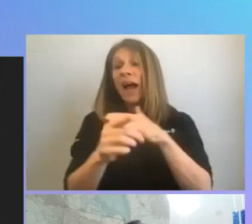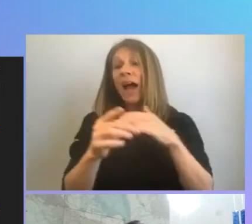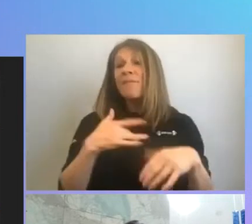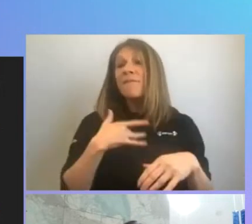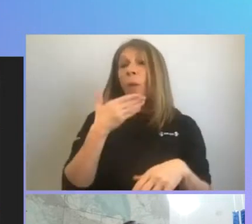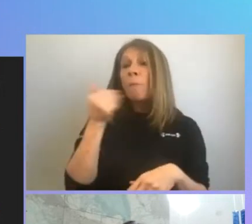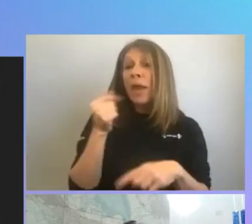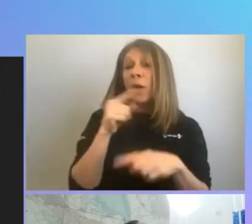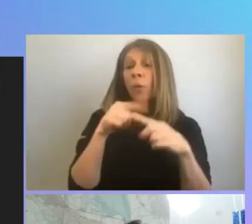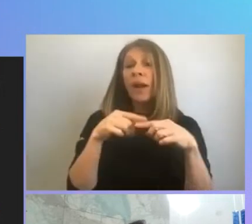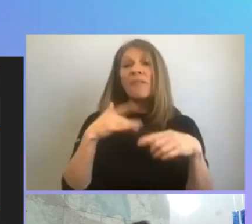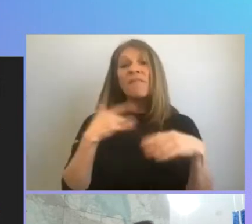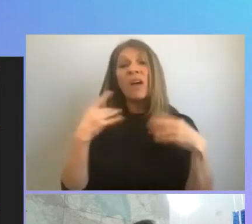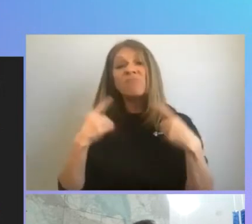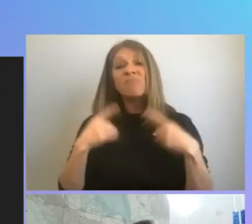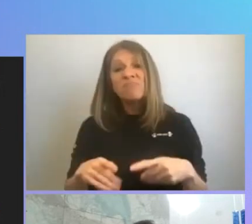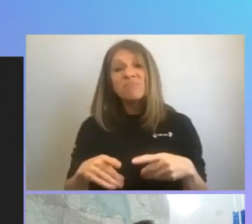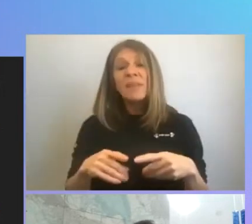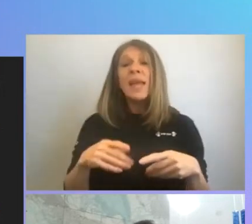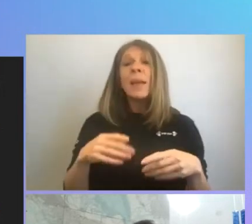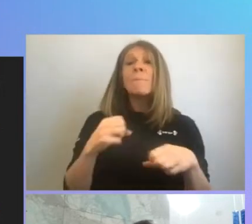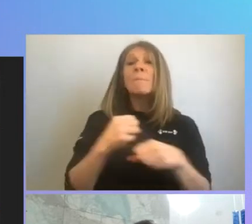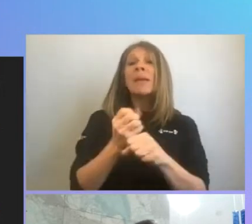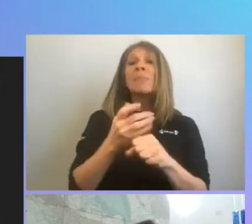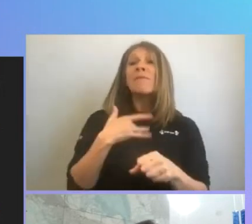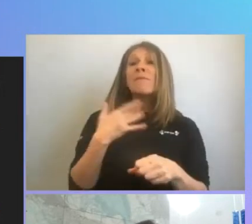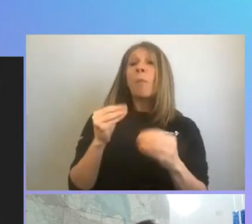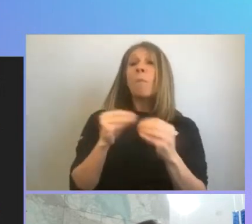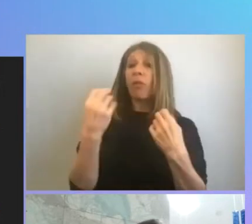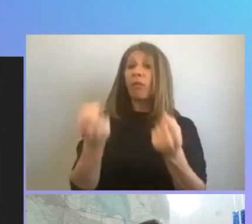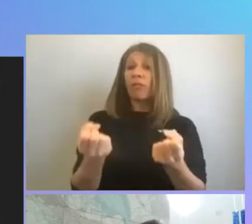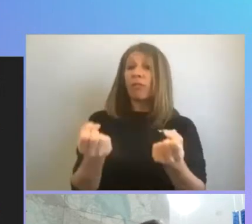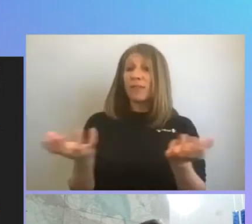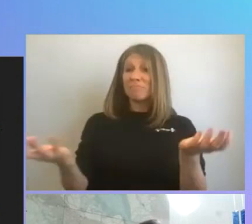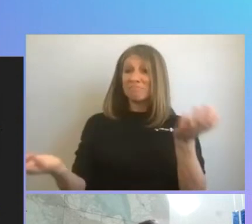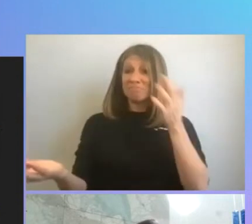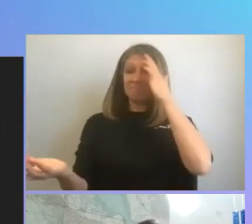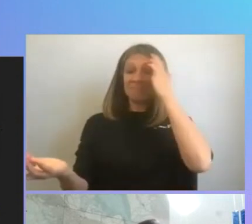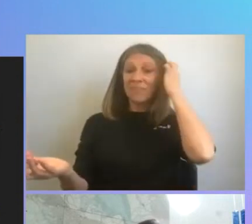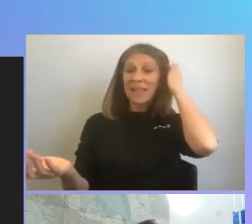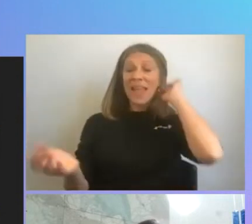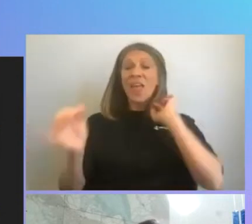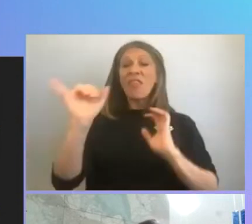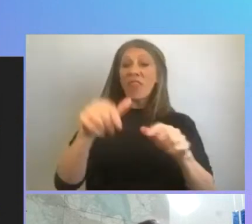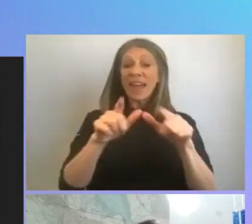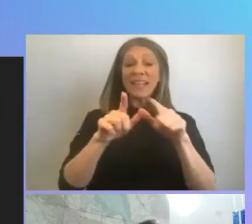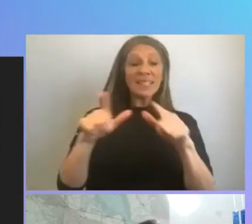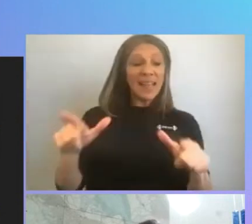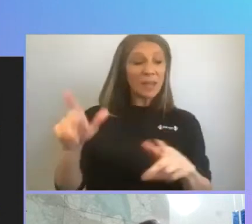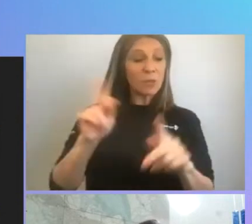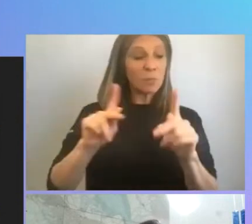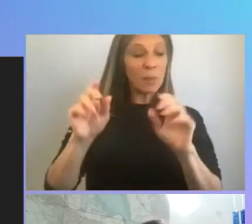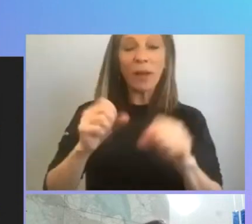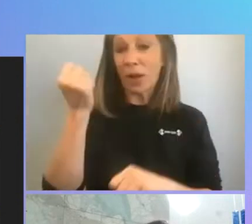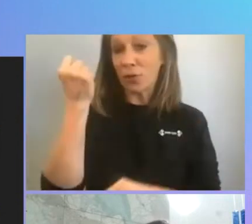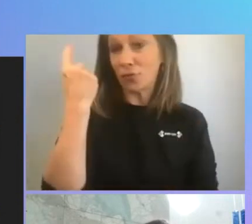was down, and it made me feel healthier. Okay? That is language that people can understand.